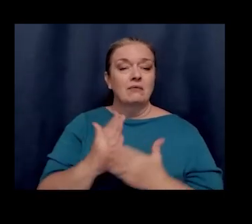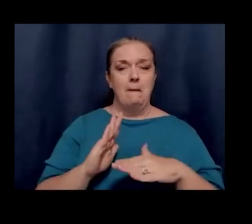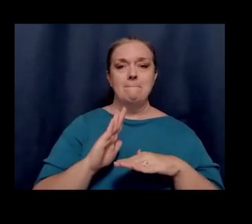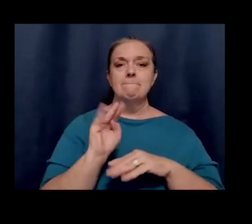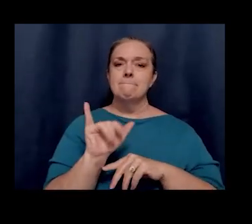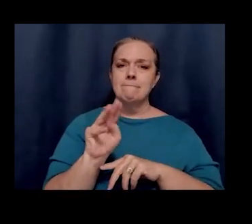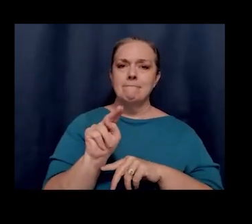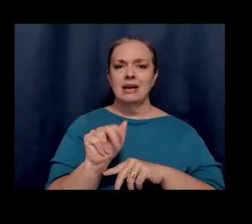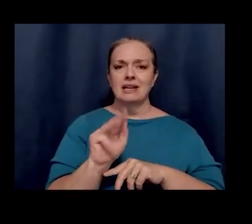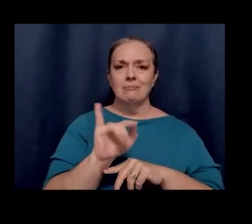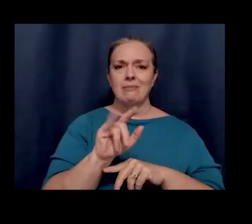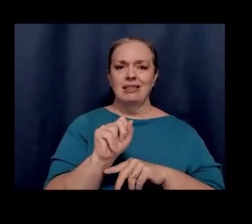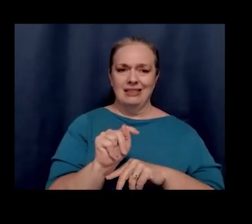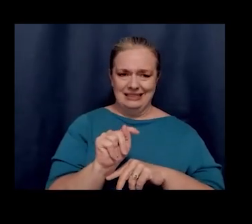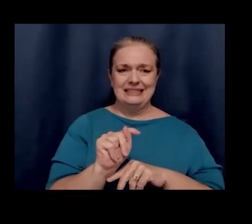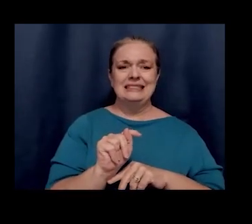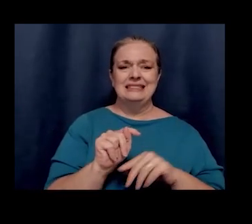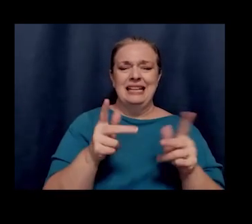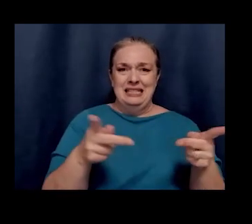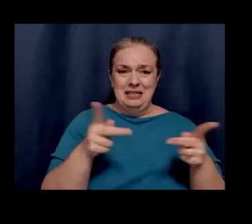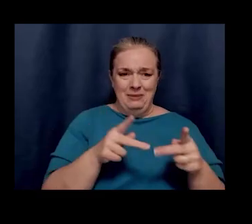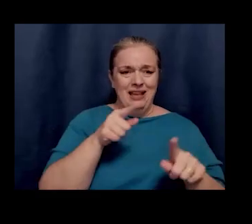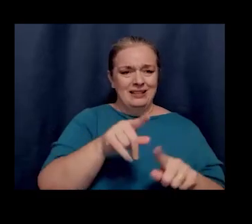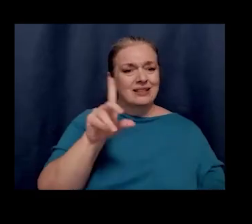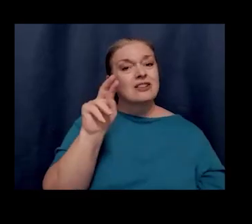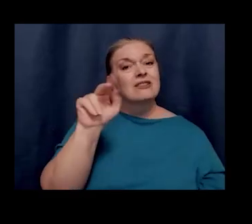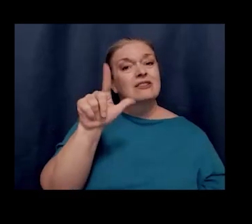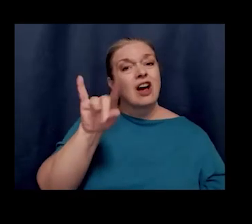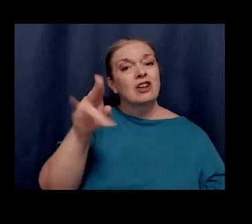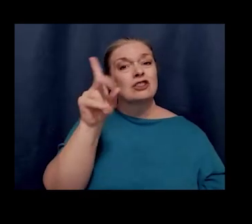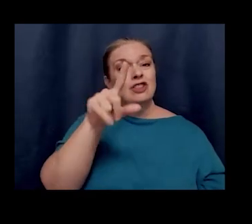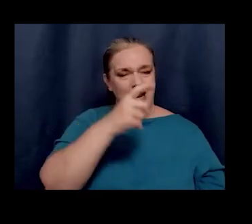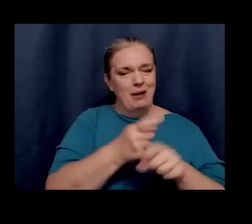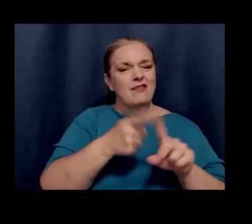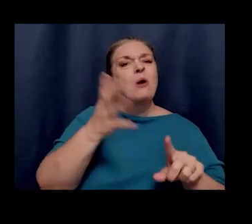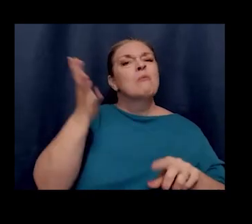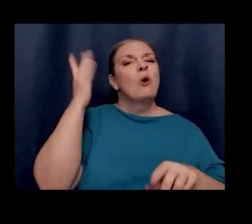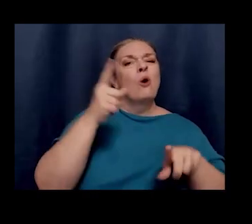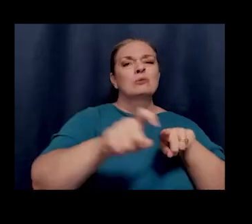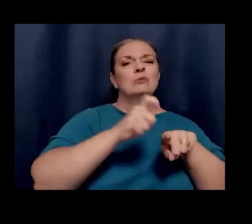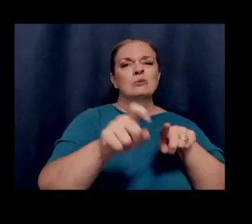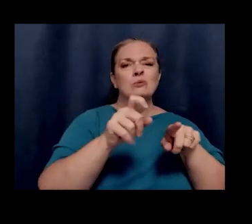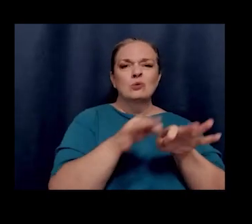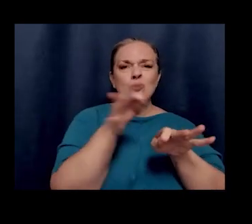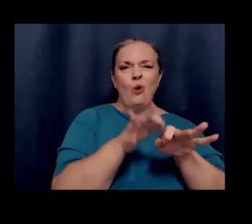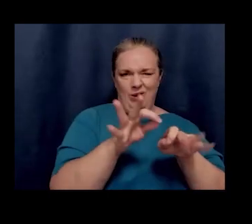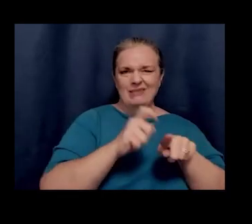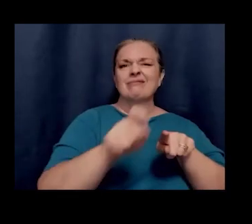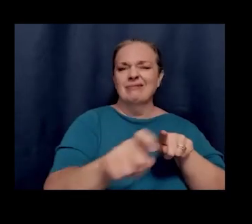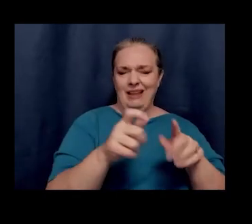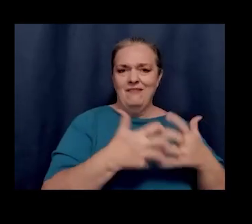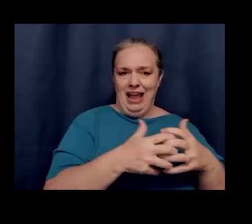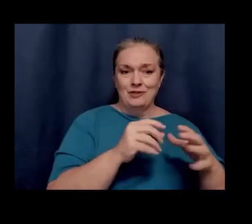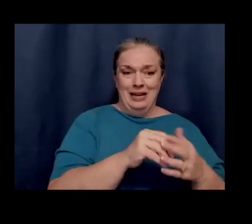created in an old sewing factory in New York's Lower Manhattan, to the log cabin studio Western